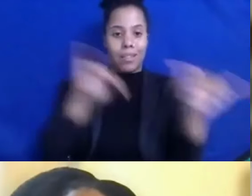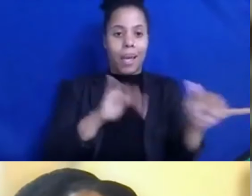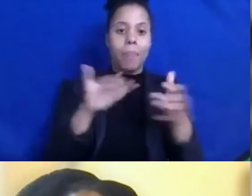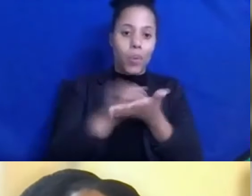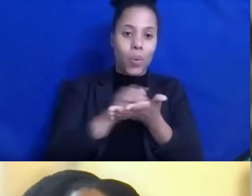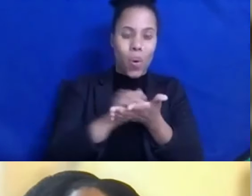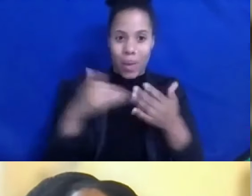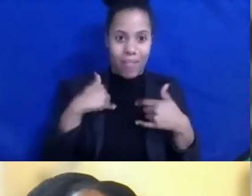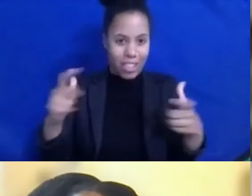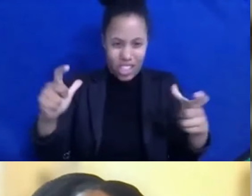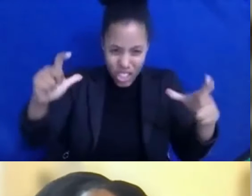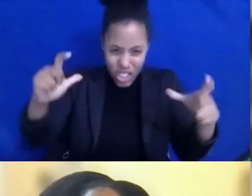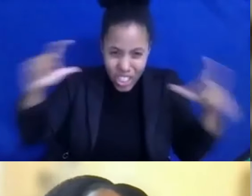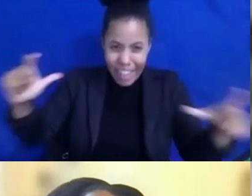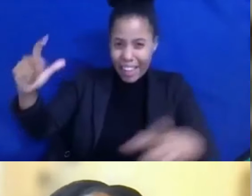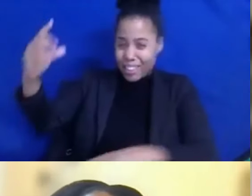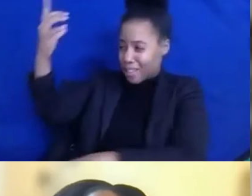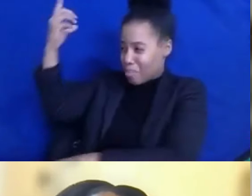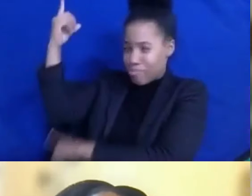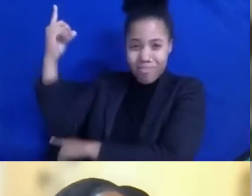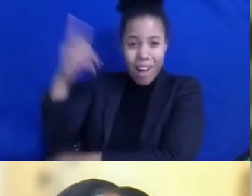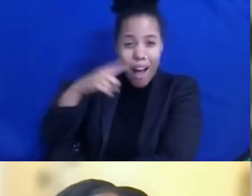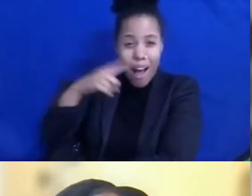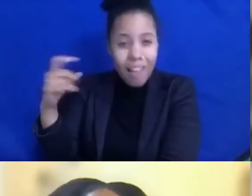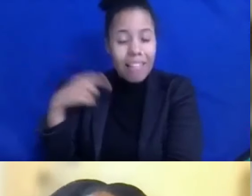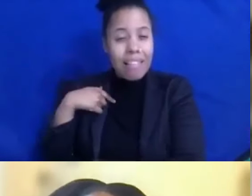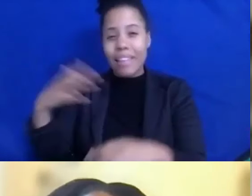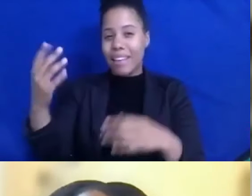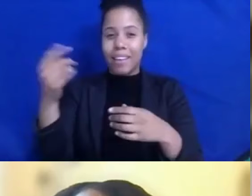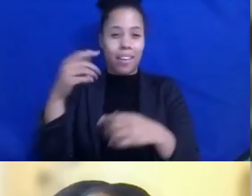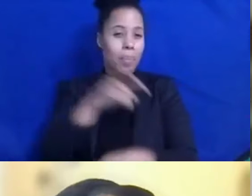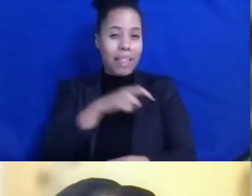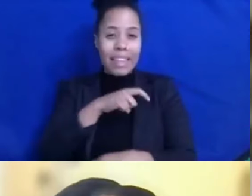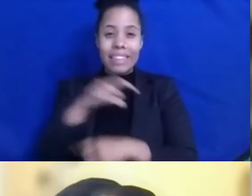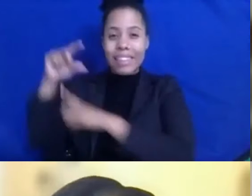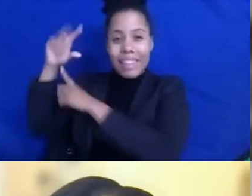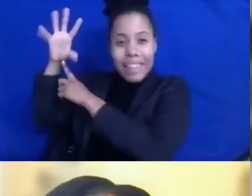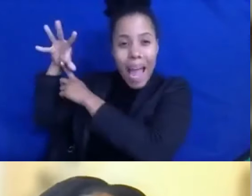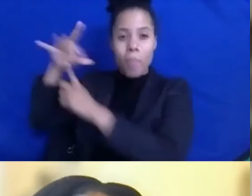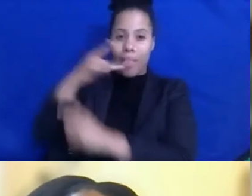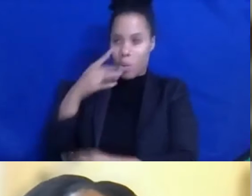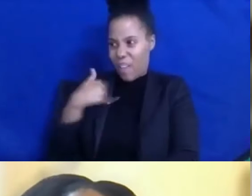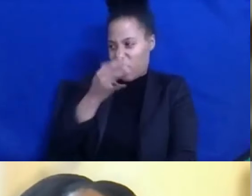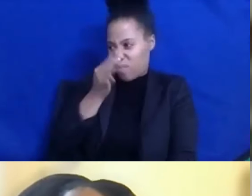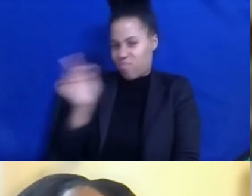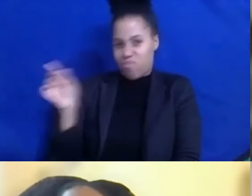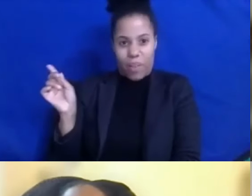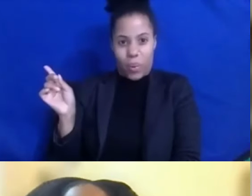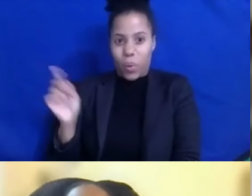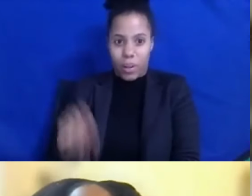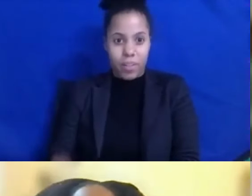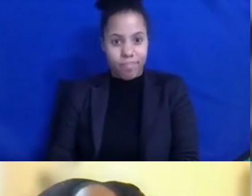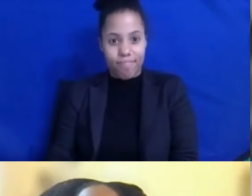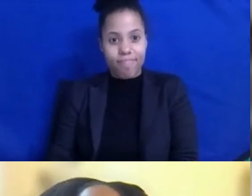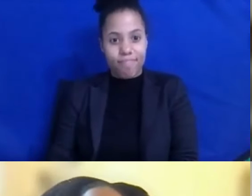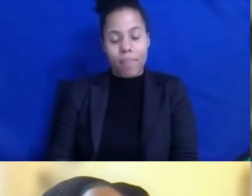gigantic, enormous, ugly police camera lights, just like I have one like over down the corner, basically. That's right. And it